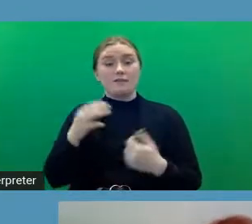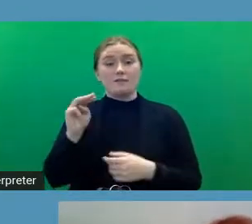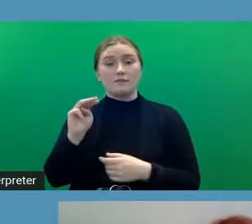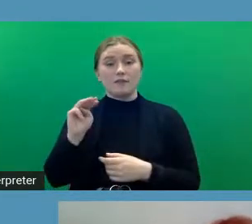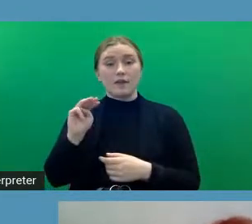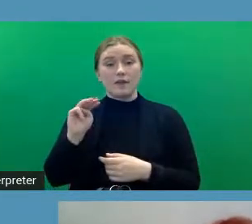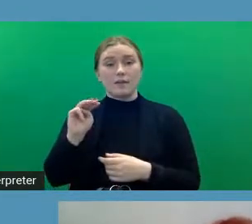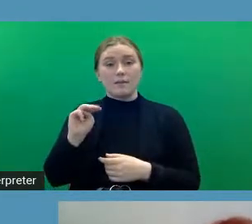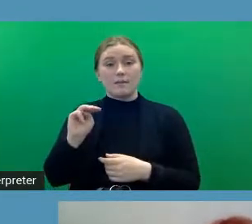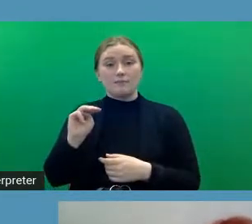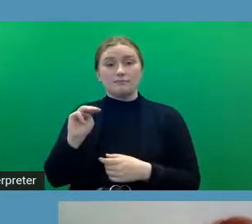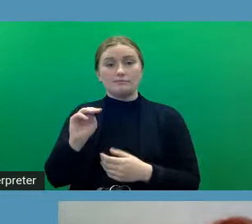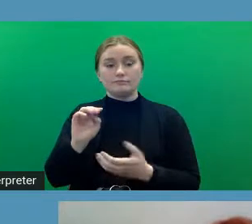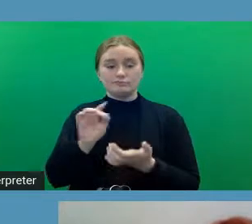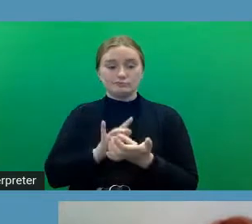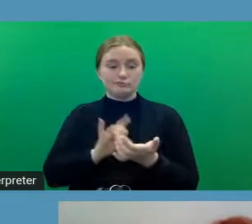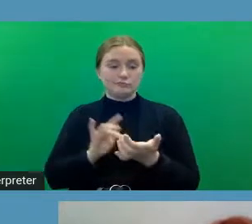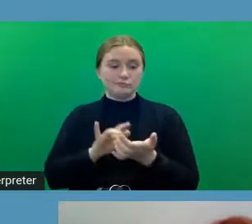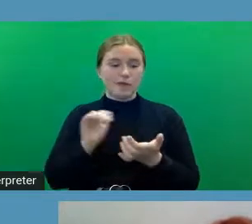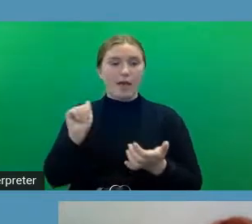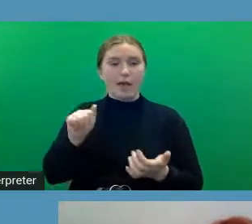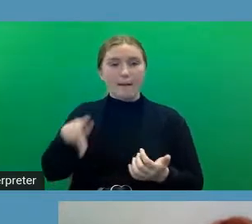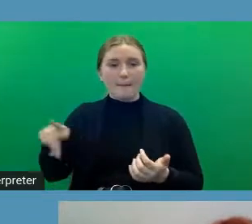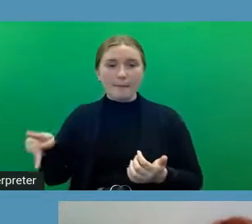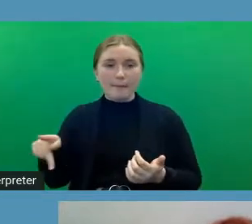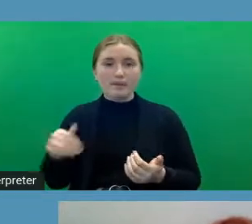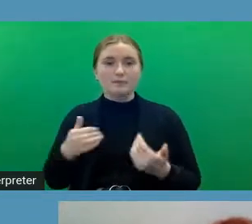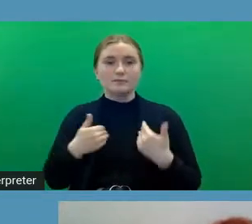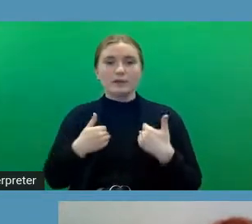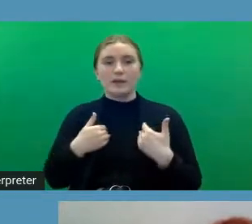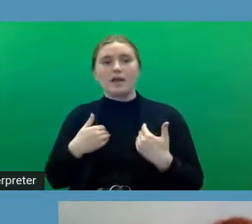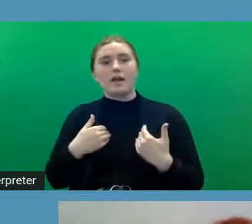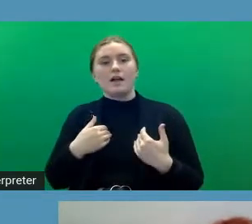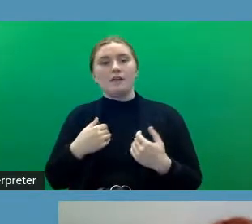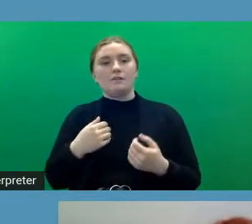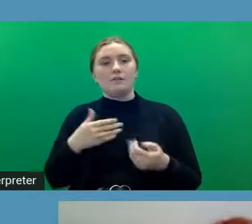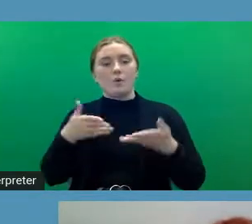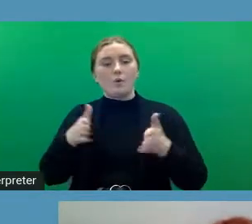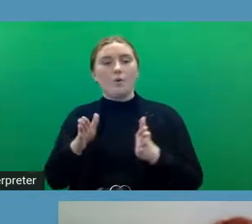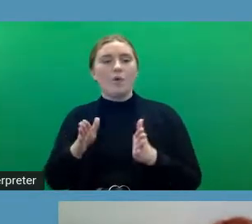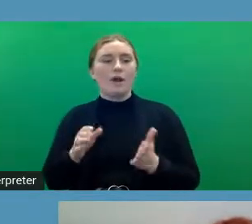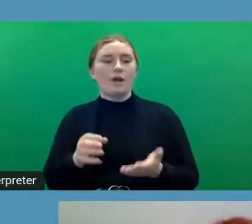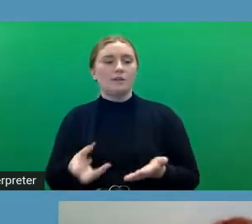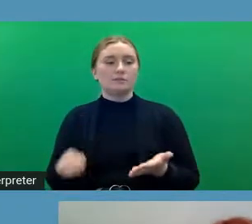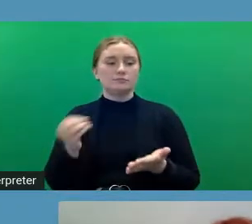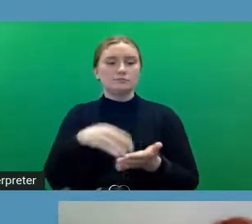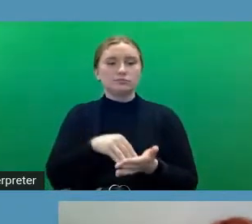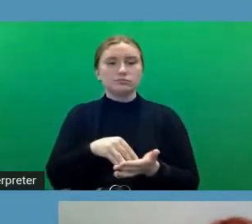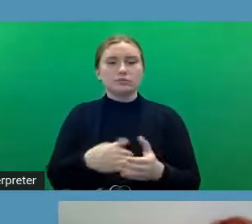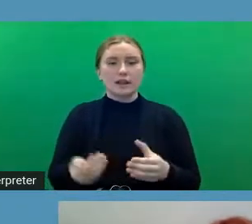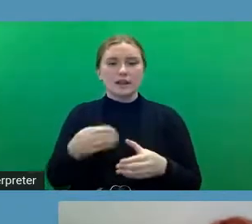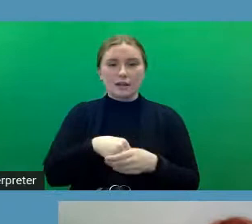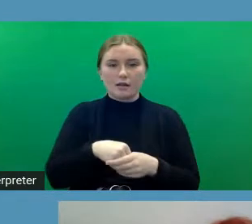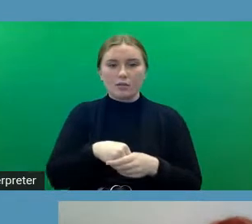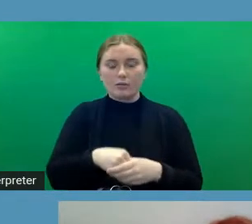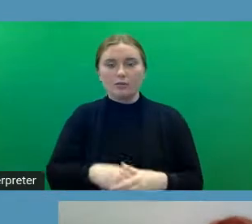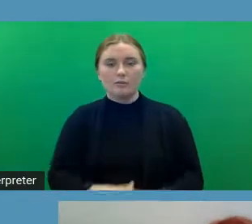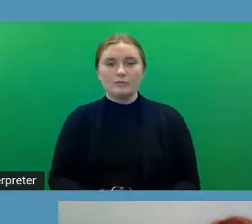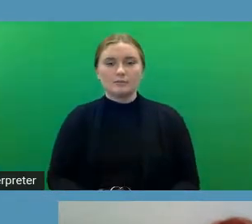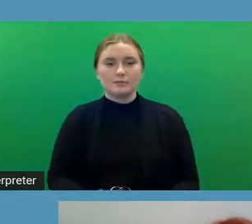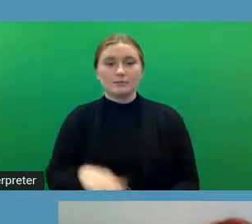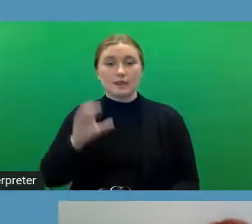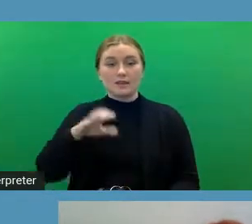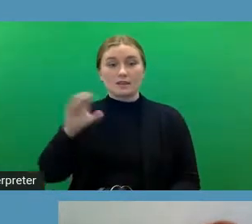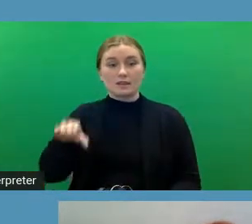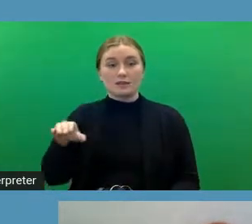or Android, there's a programmatic way to put that in, or in WordPress. So just to note that the caption and